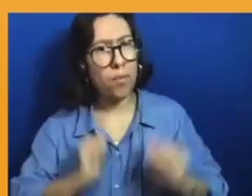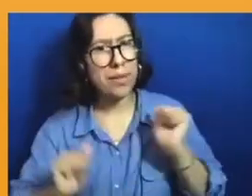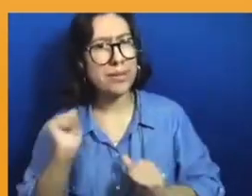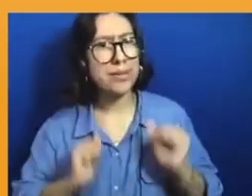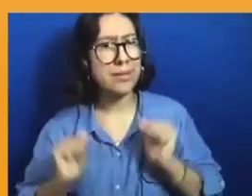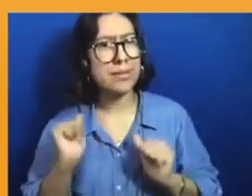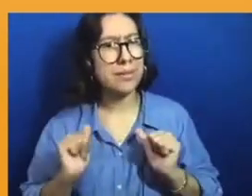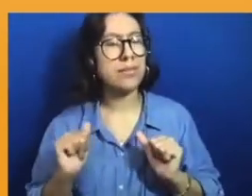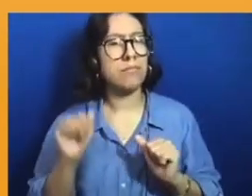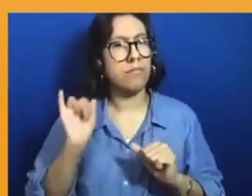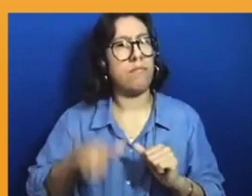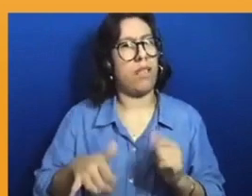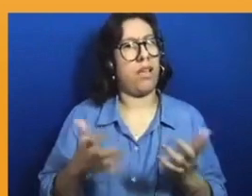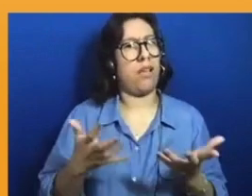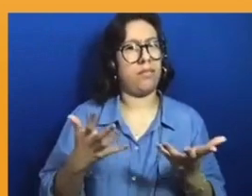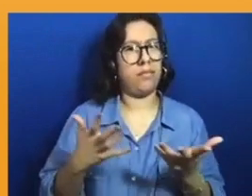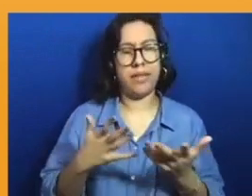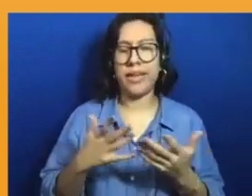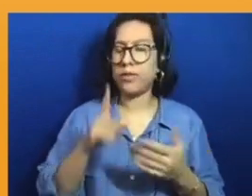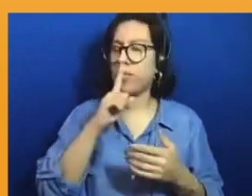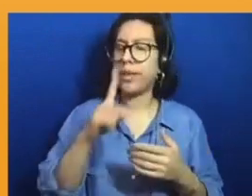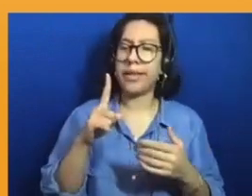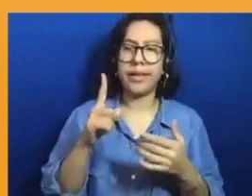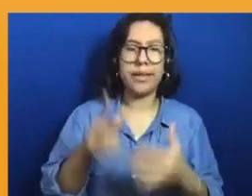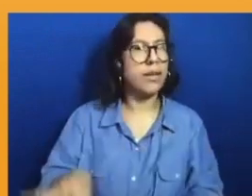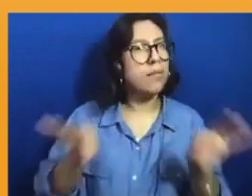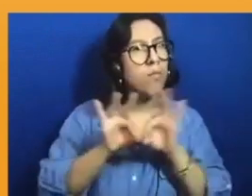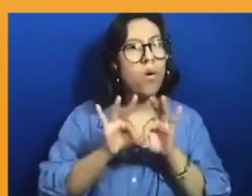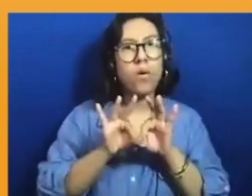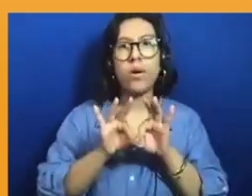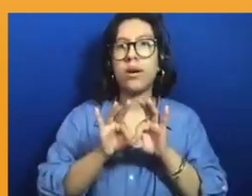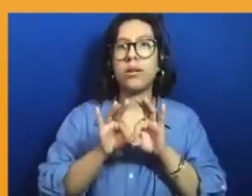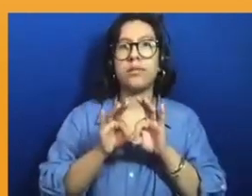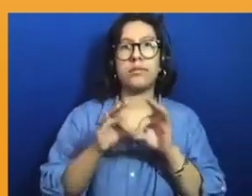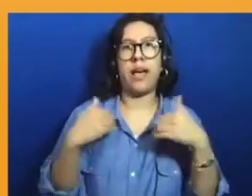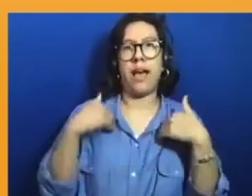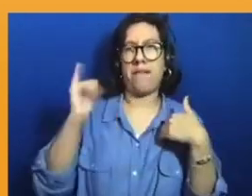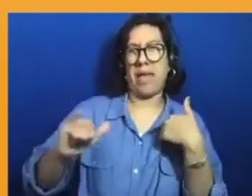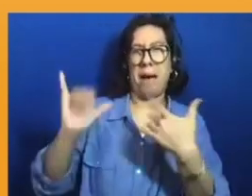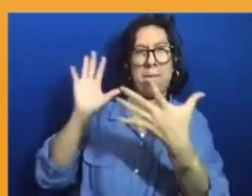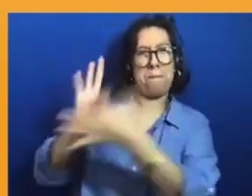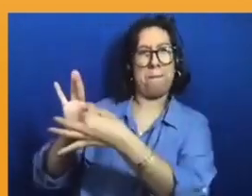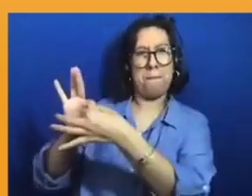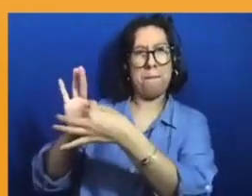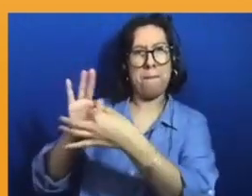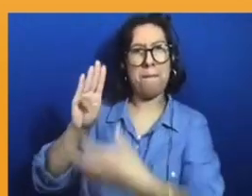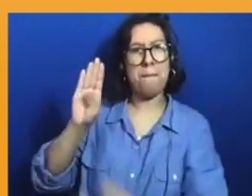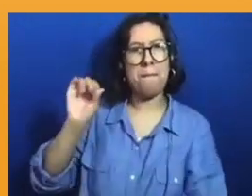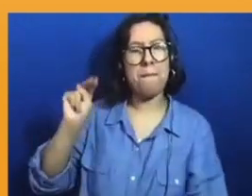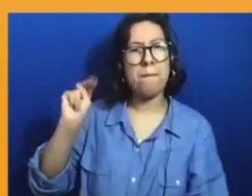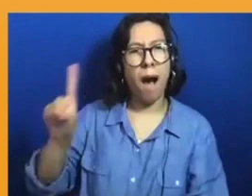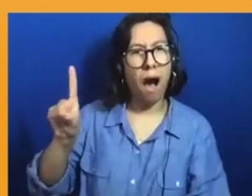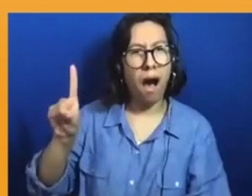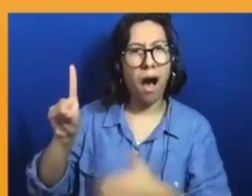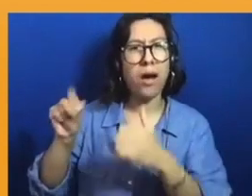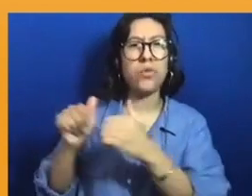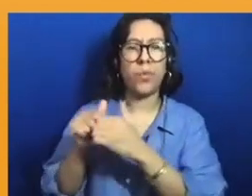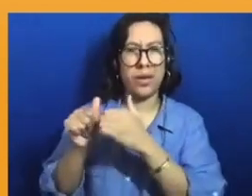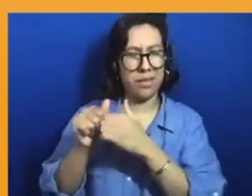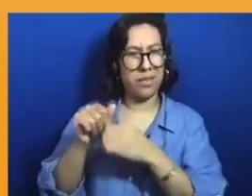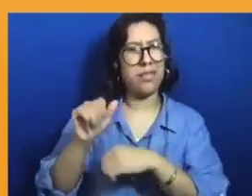And it's so integral to have that bonding between instruments and